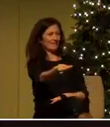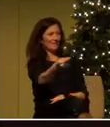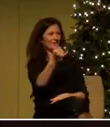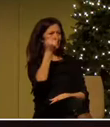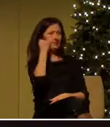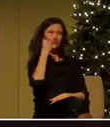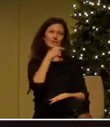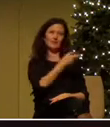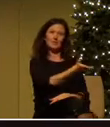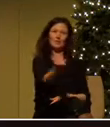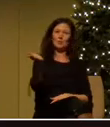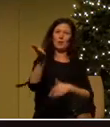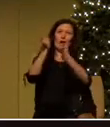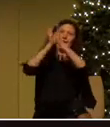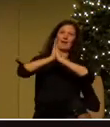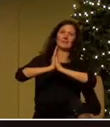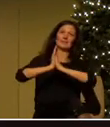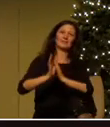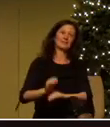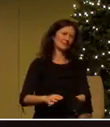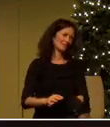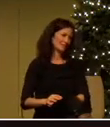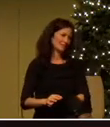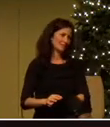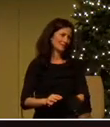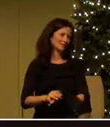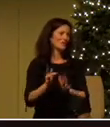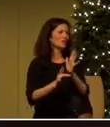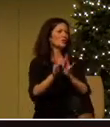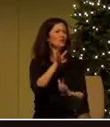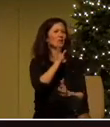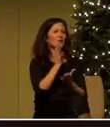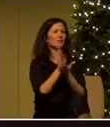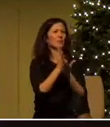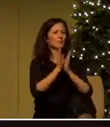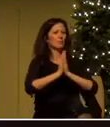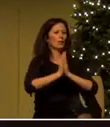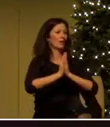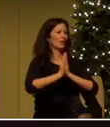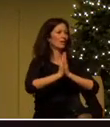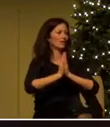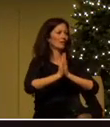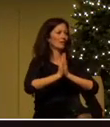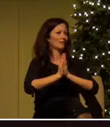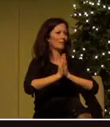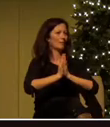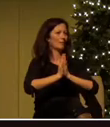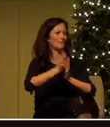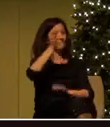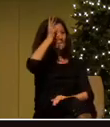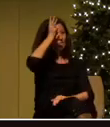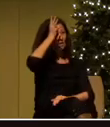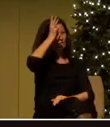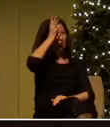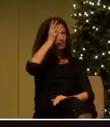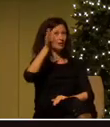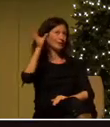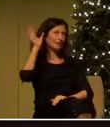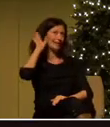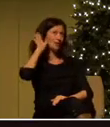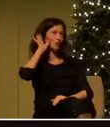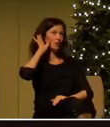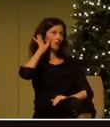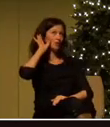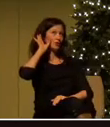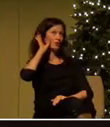He's talking there, Jesus was talking about prayer and about persisting, and he was talking about how the Father hears, and the Father is a good gift giver.